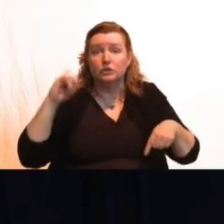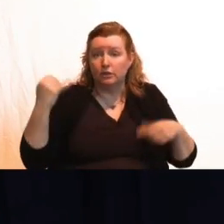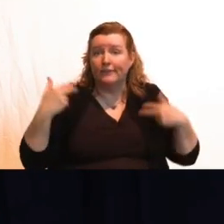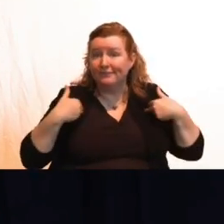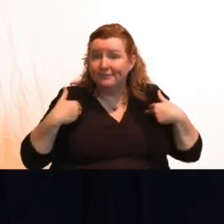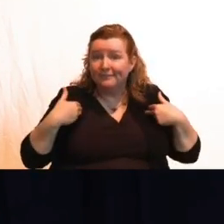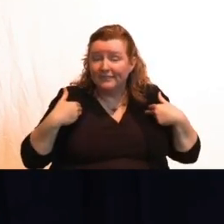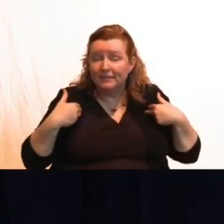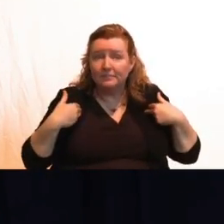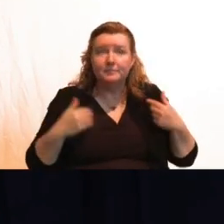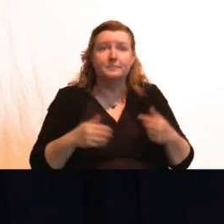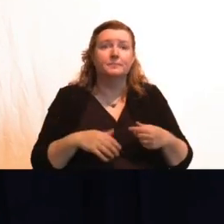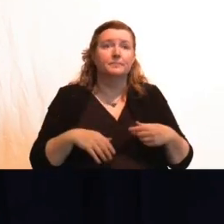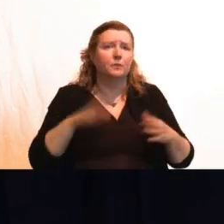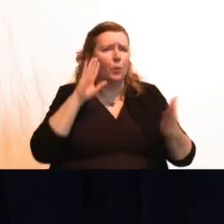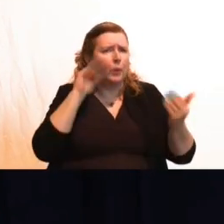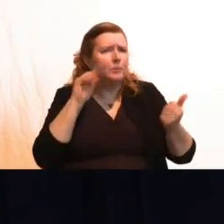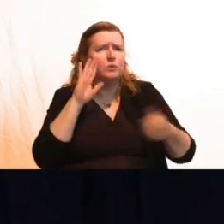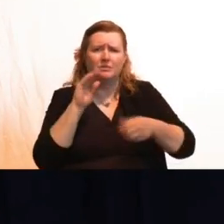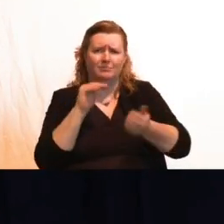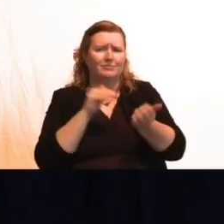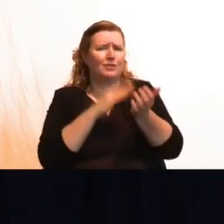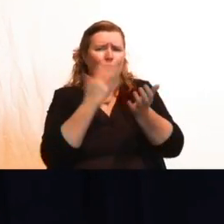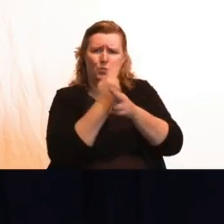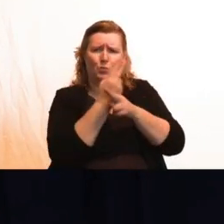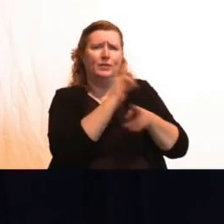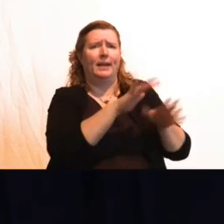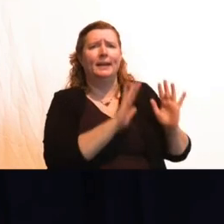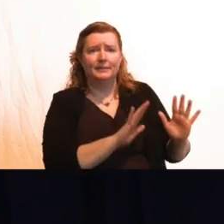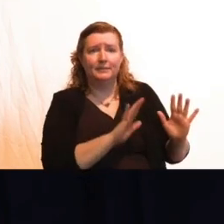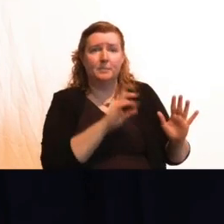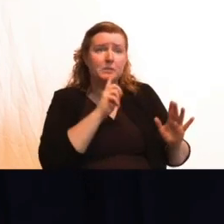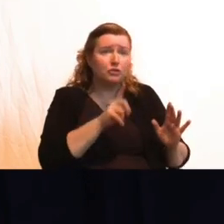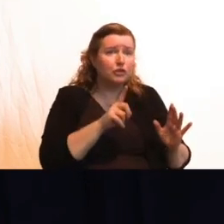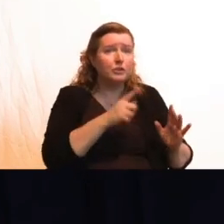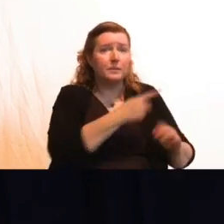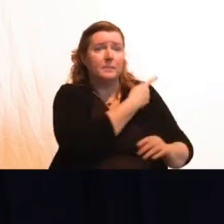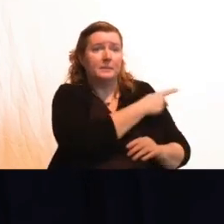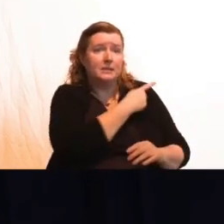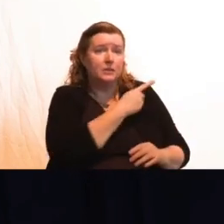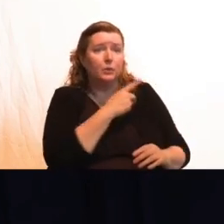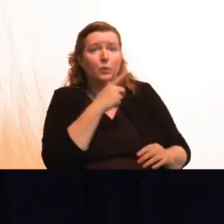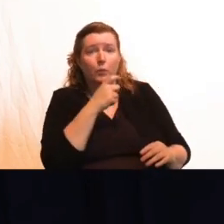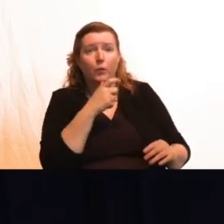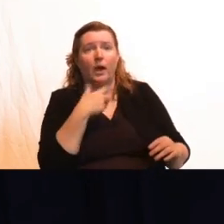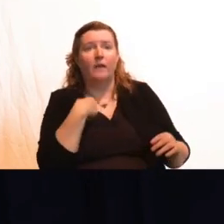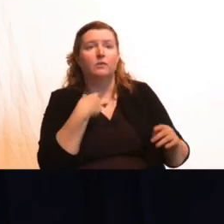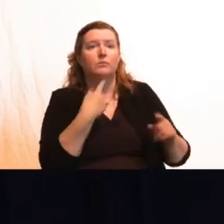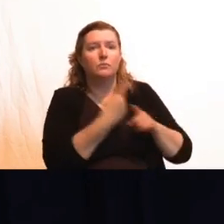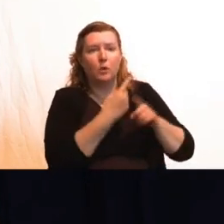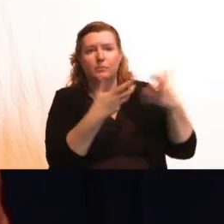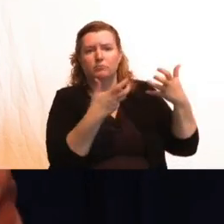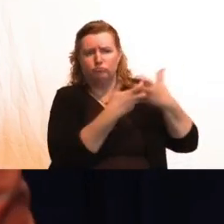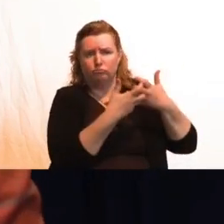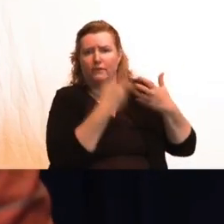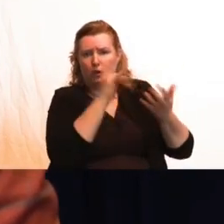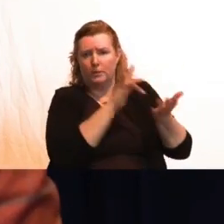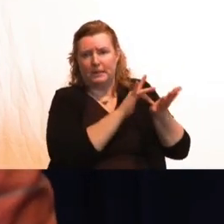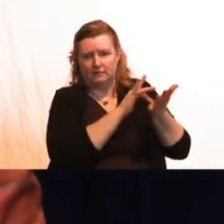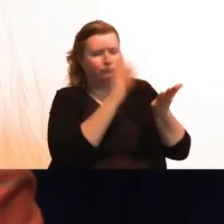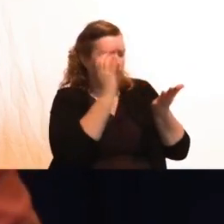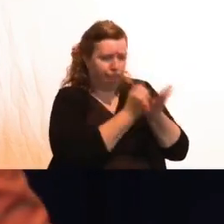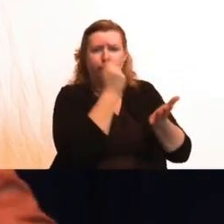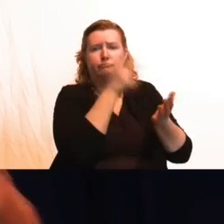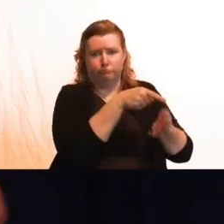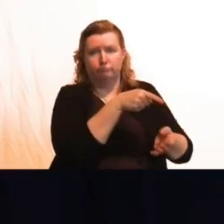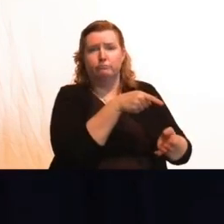patients that are appropriate for Evelshade take advantage of it. Thank you for that. Thank you, Kenny. Ken, with my favorite